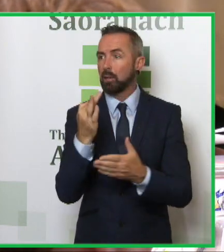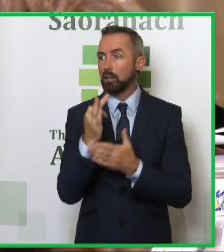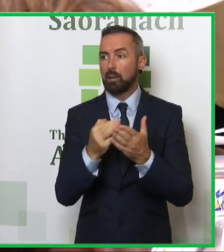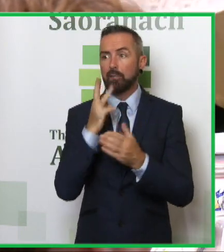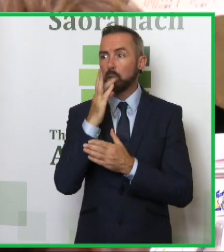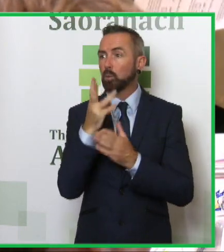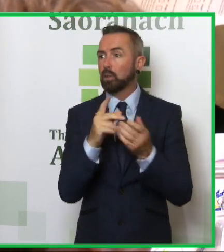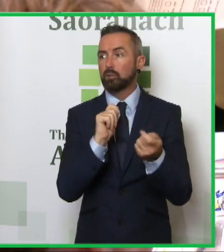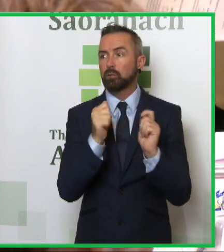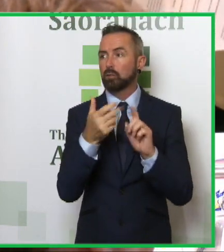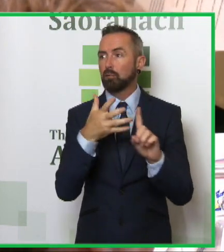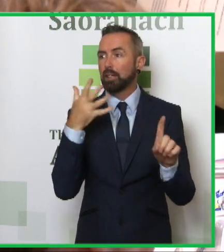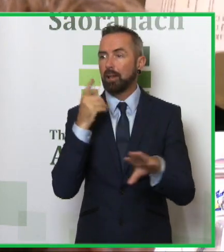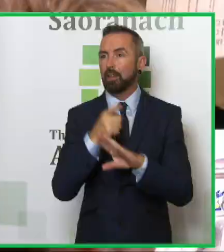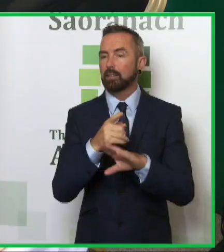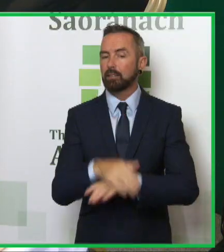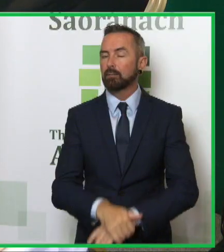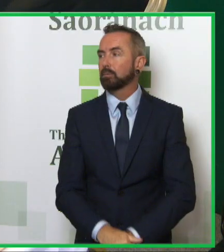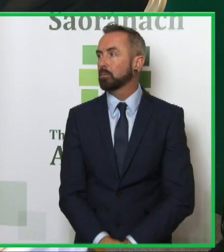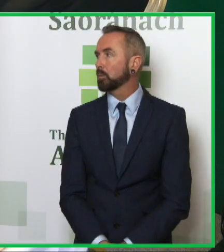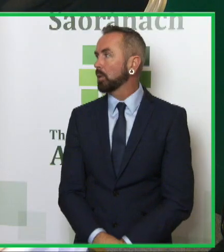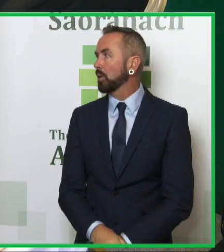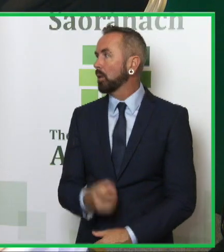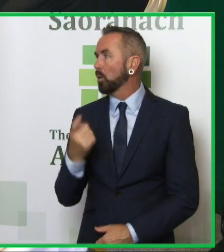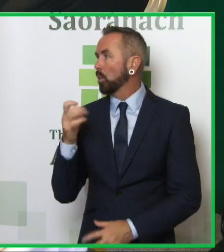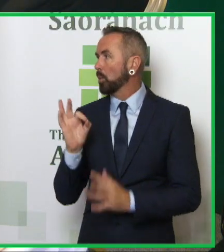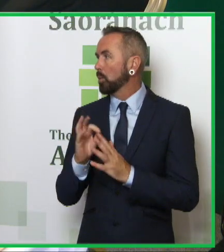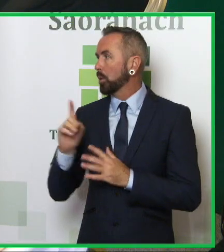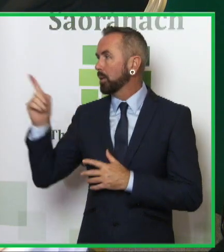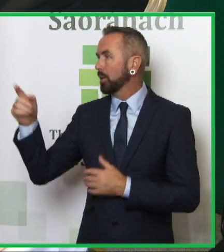Okay. So Evelyn, one last point, yeah.